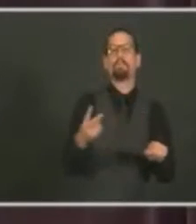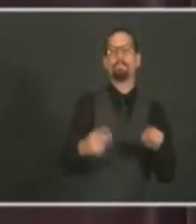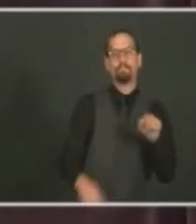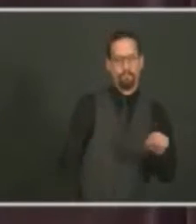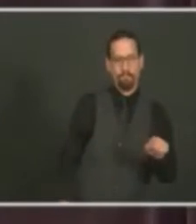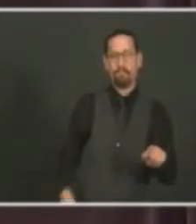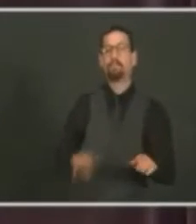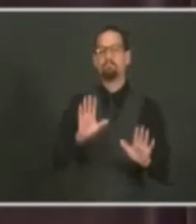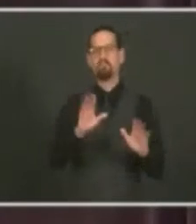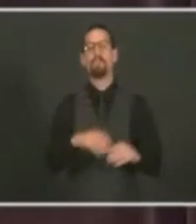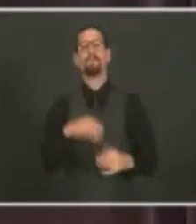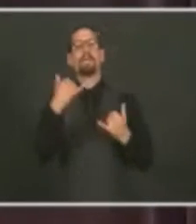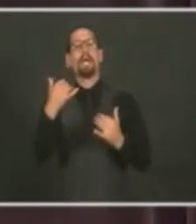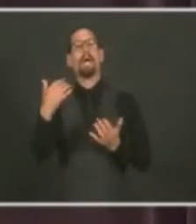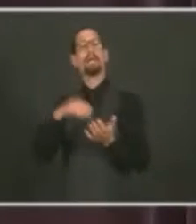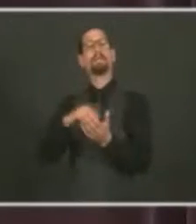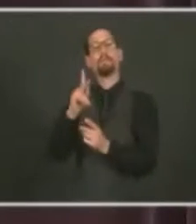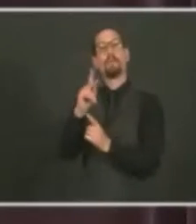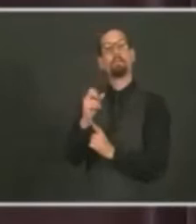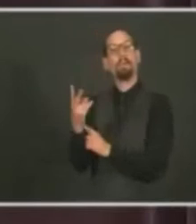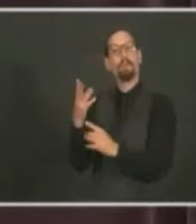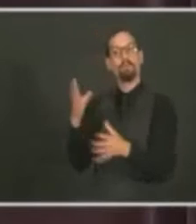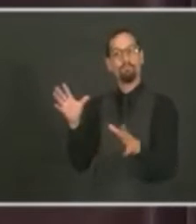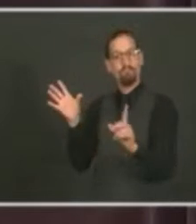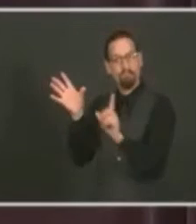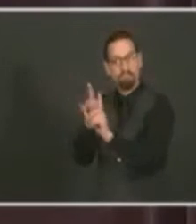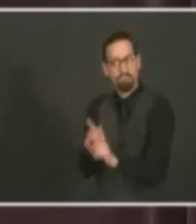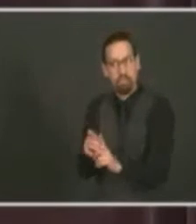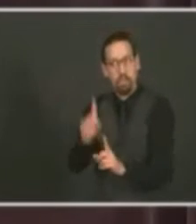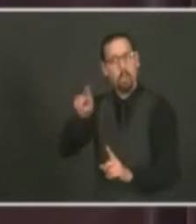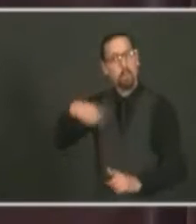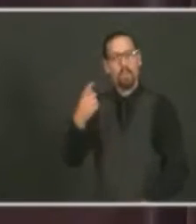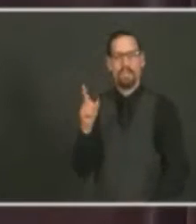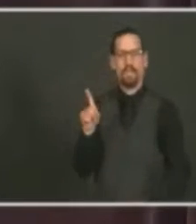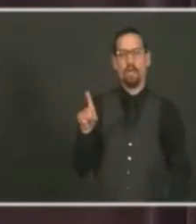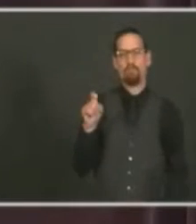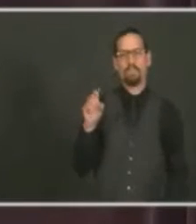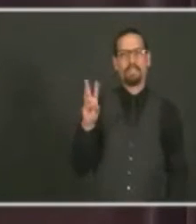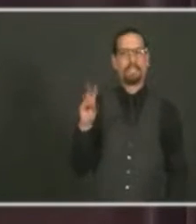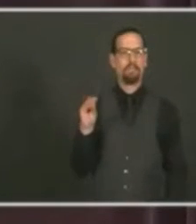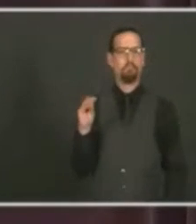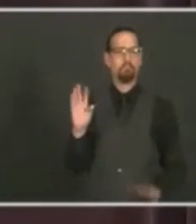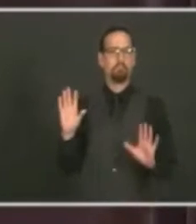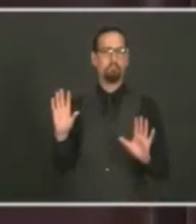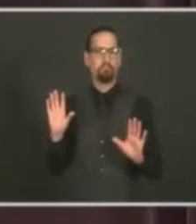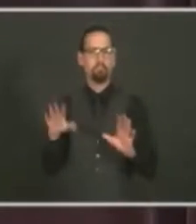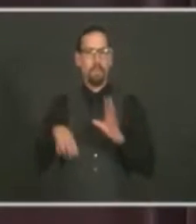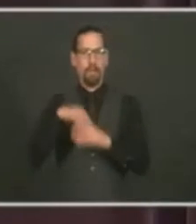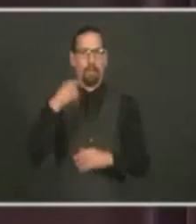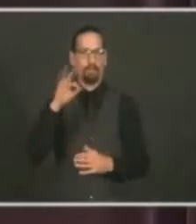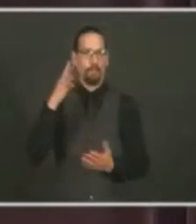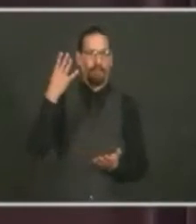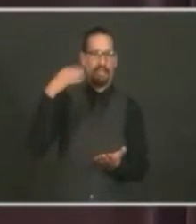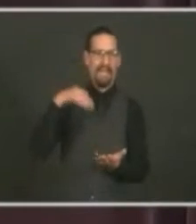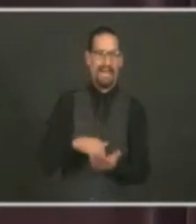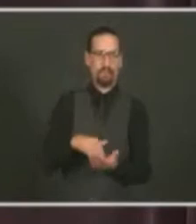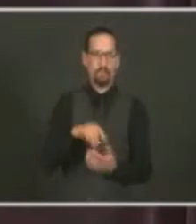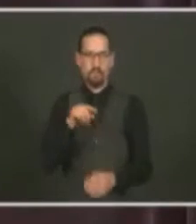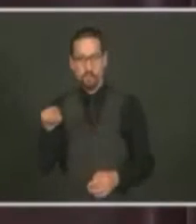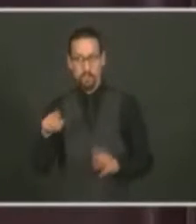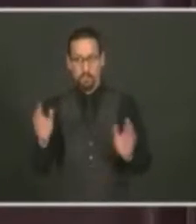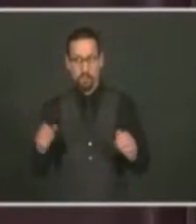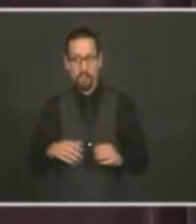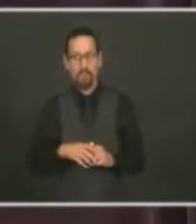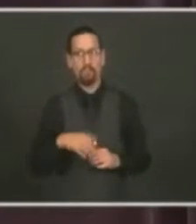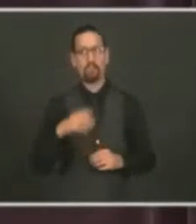I was asked last week as well what we are seeing in terms of symptomatic versus asymptomatic